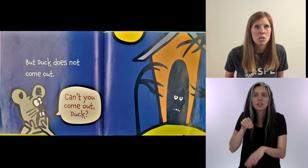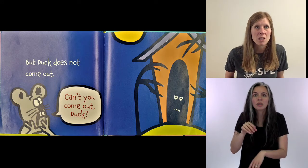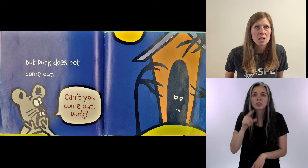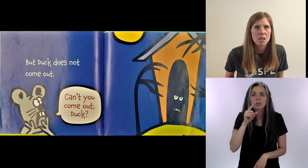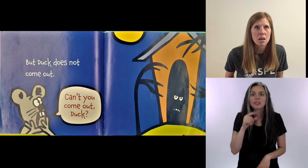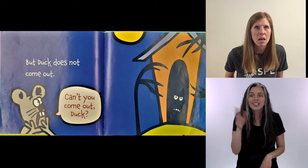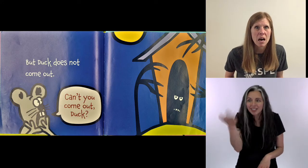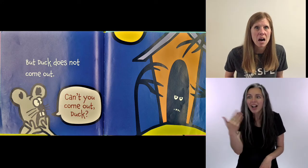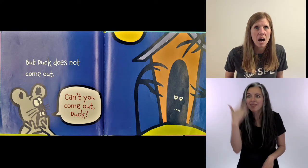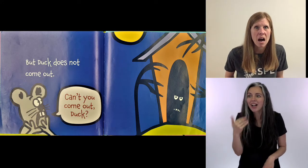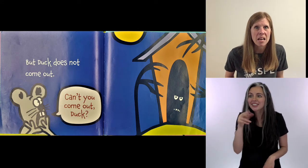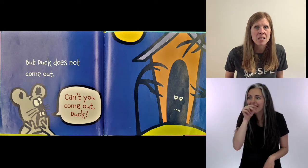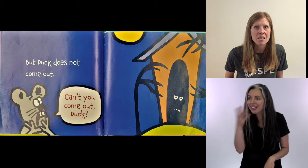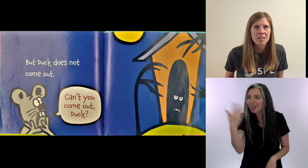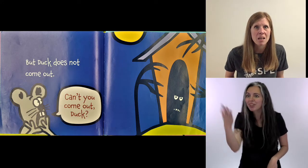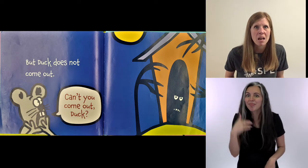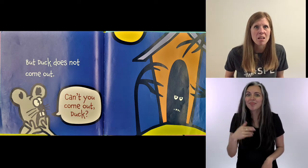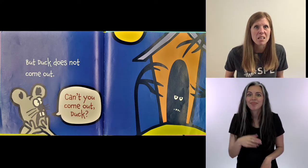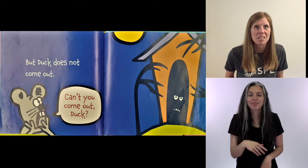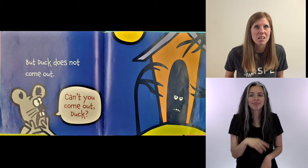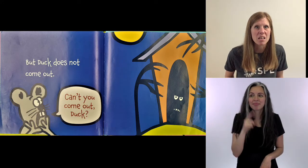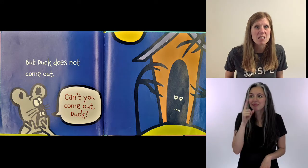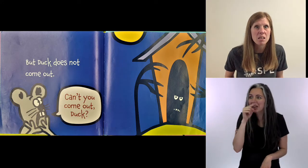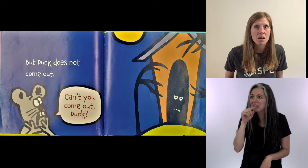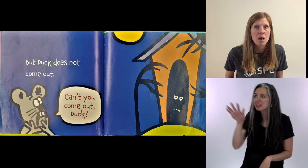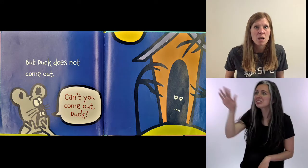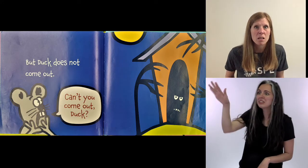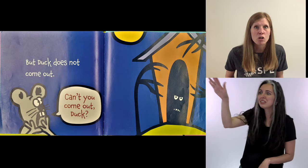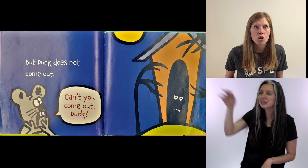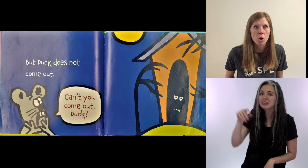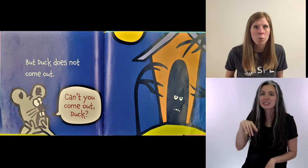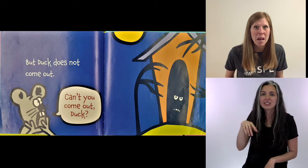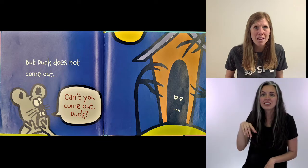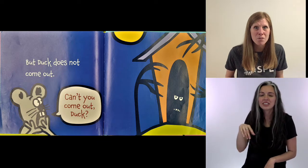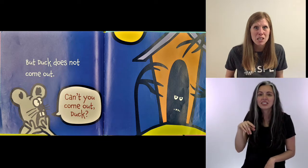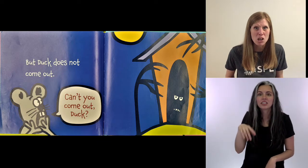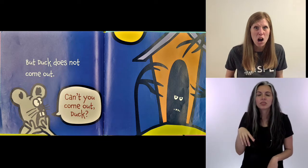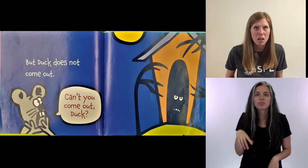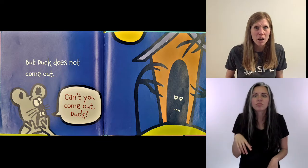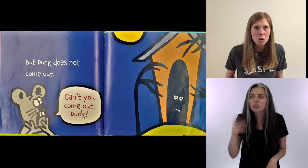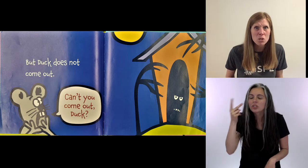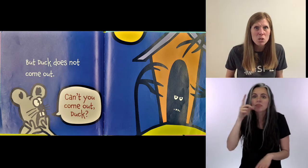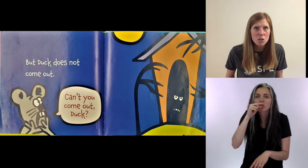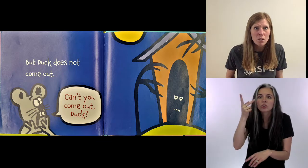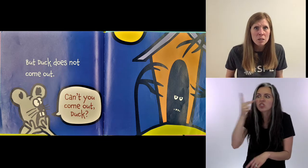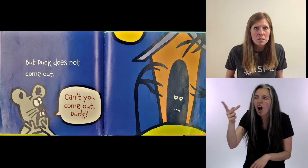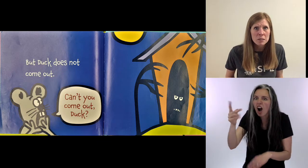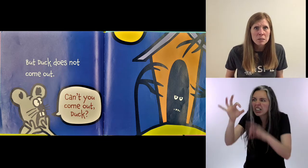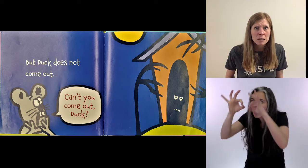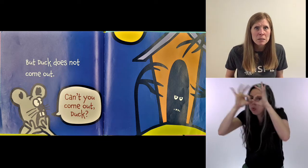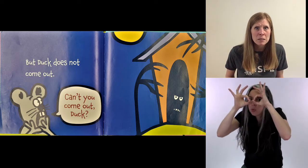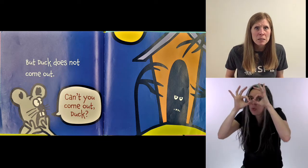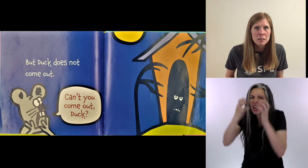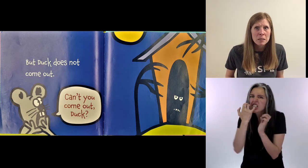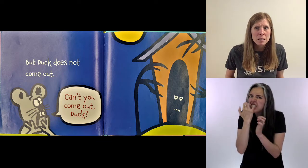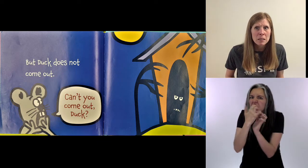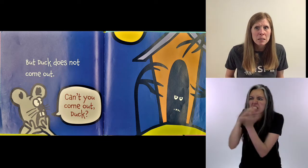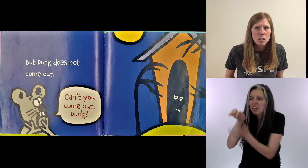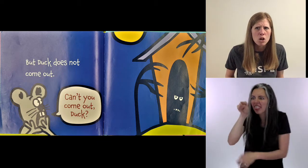Do you see the eyes and the teeth in the doorway of the doghouse?